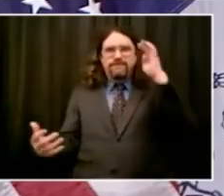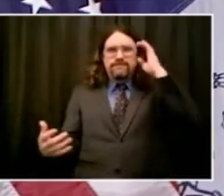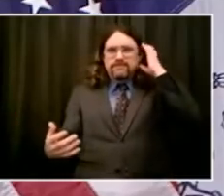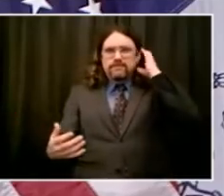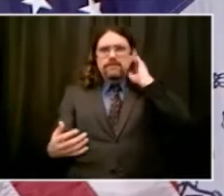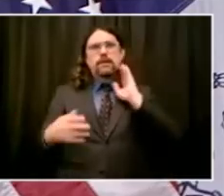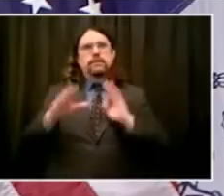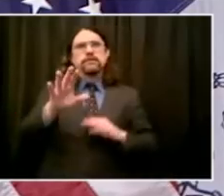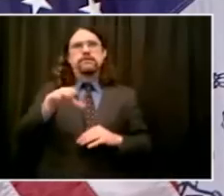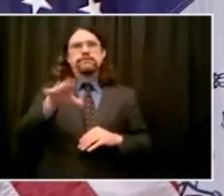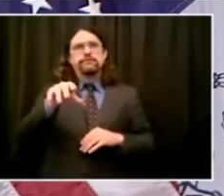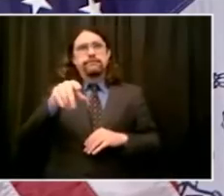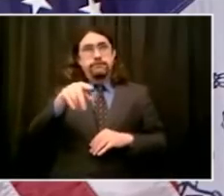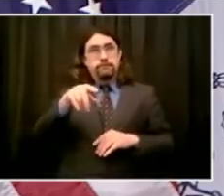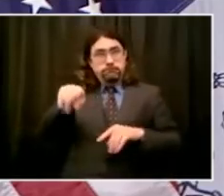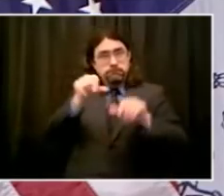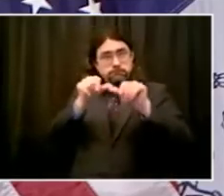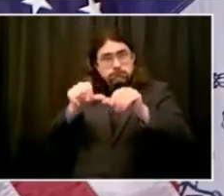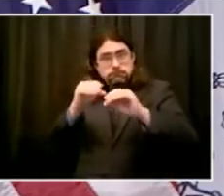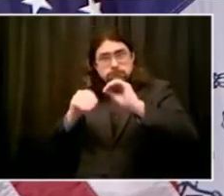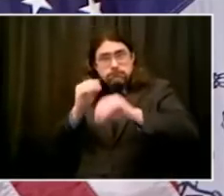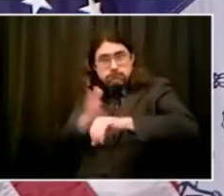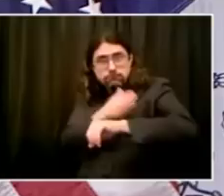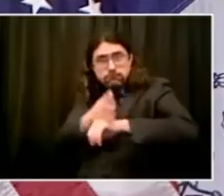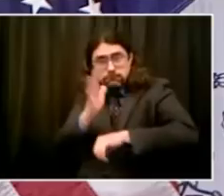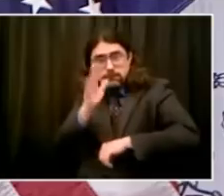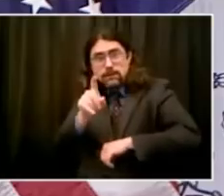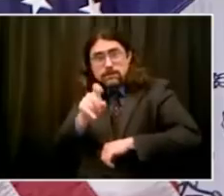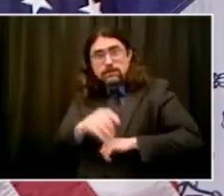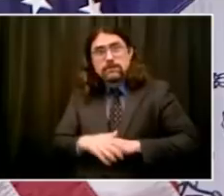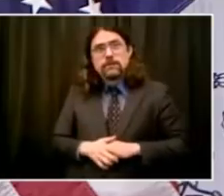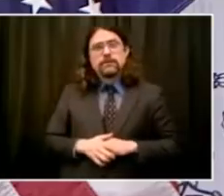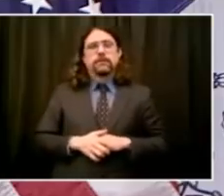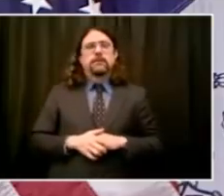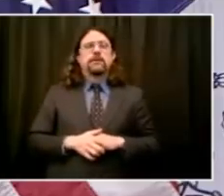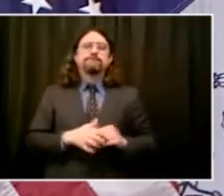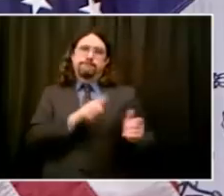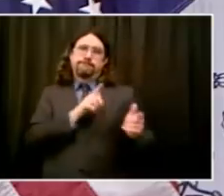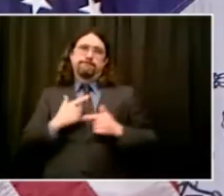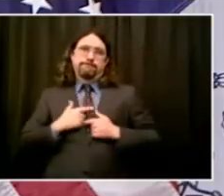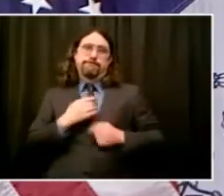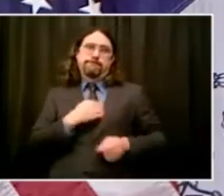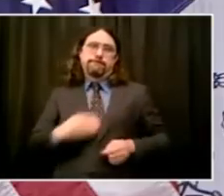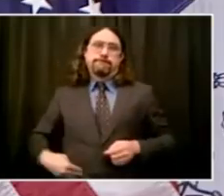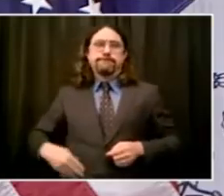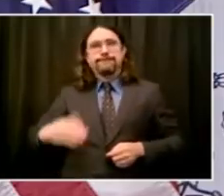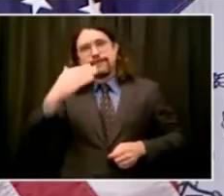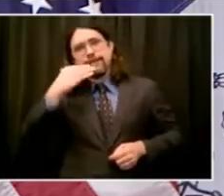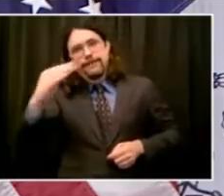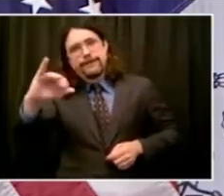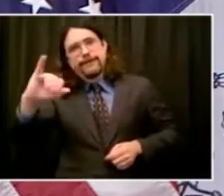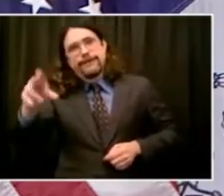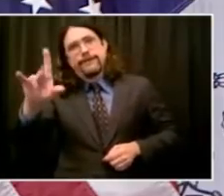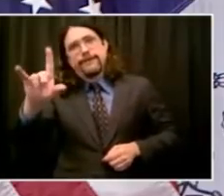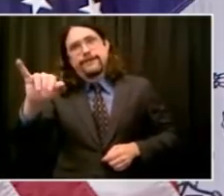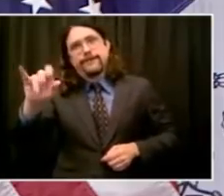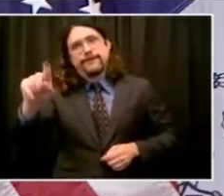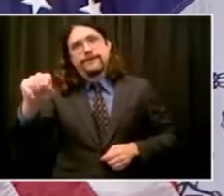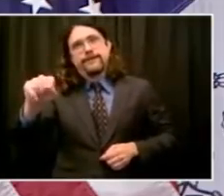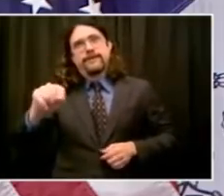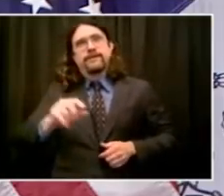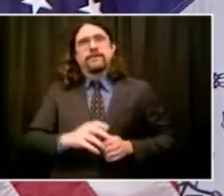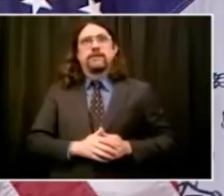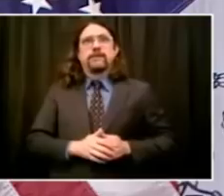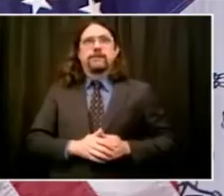city, 8.6 million people, and being able to see all the time where the challenges and problems are, obviously, we can't